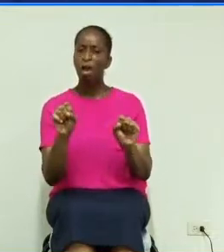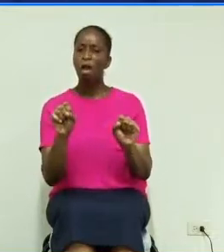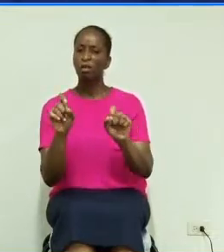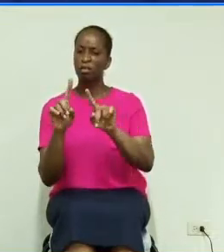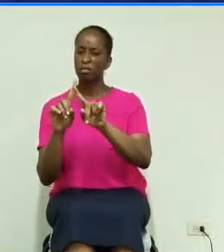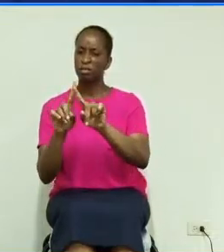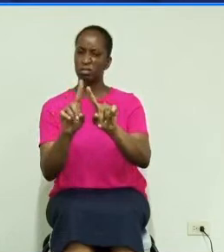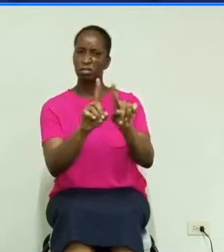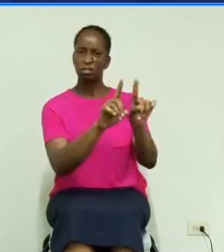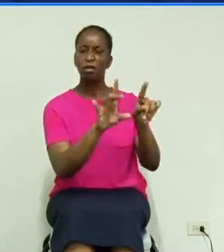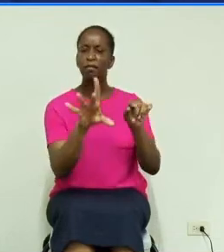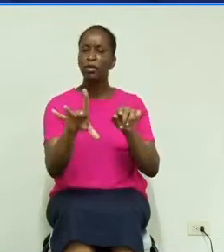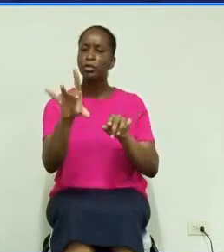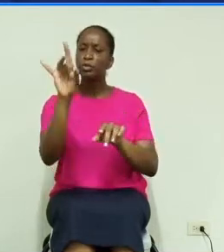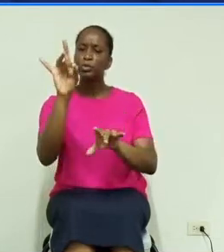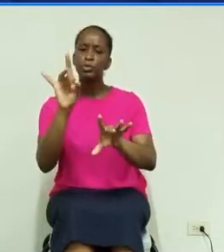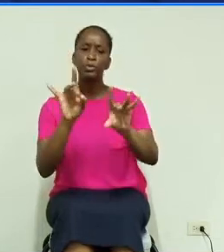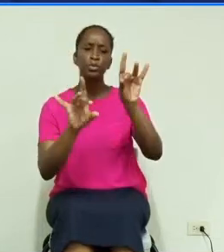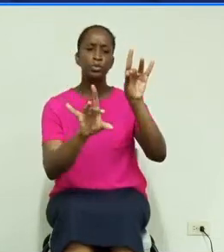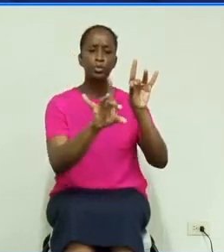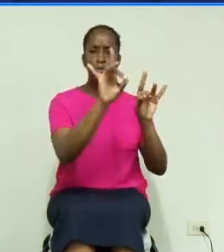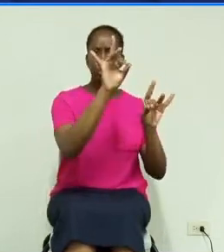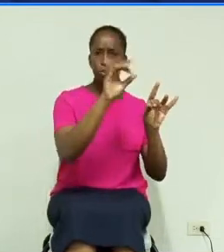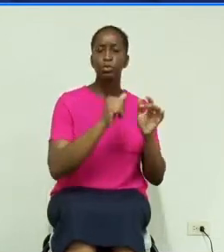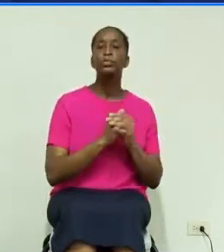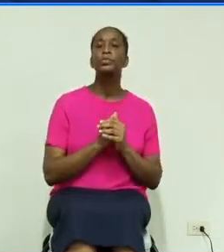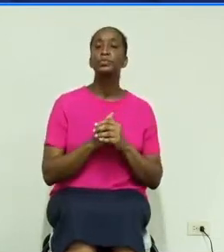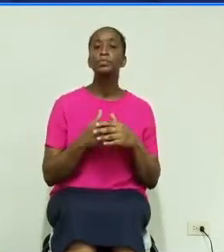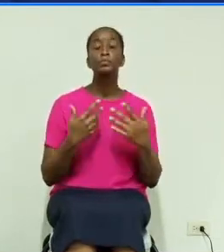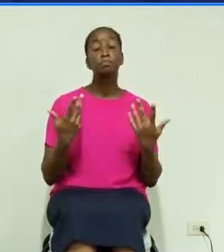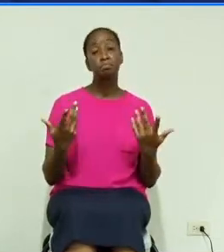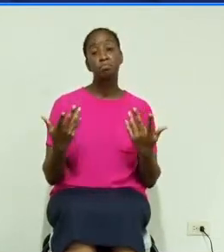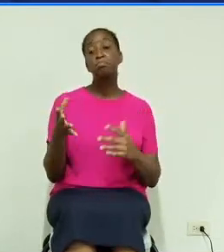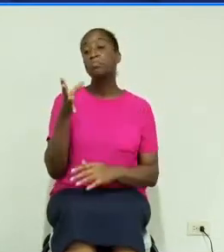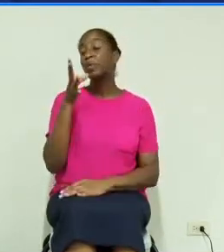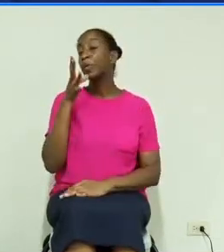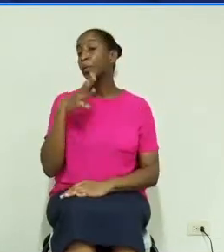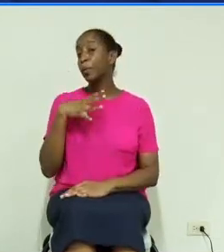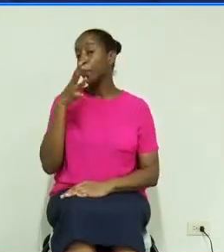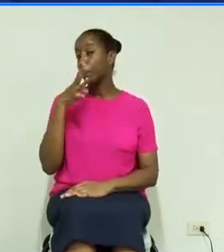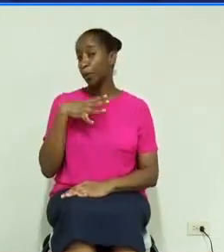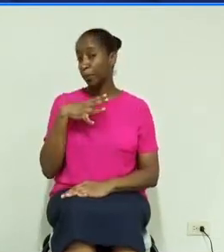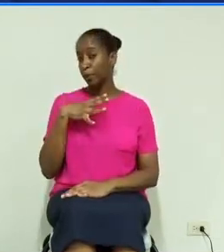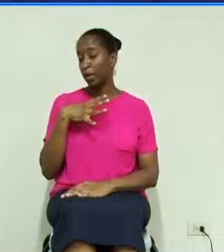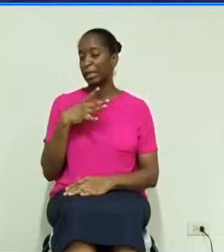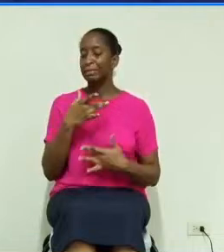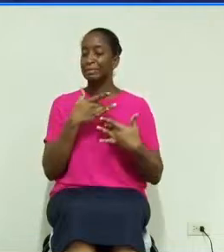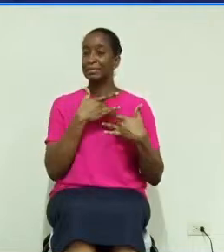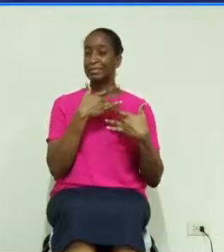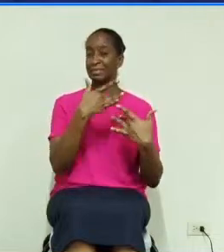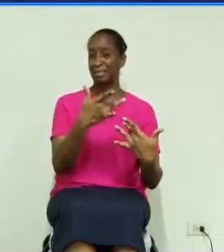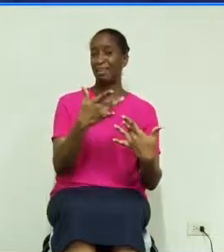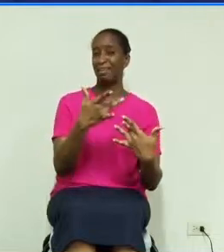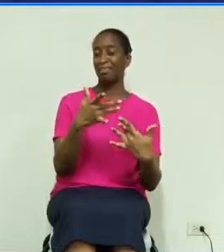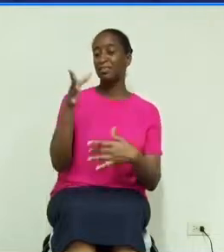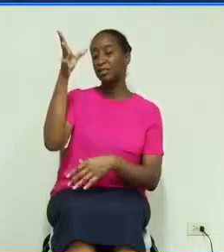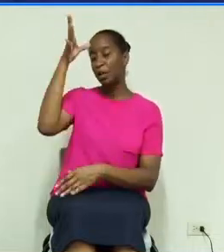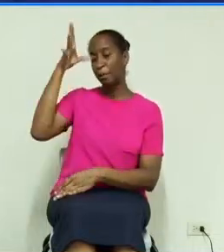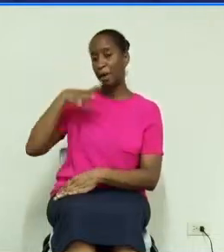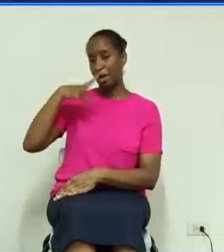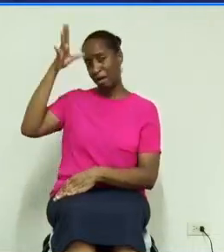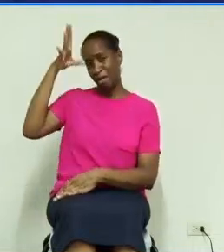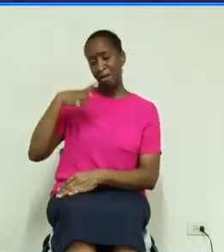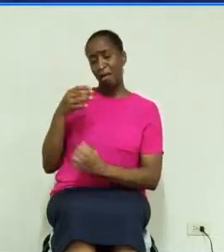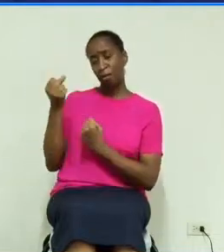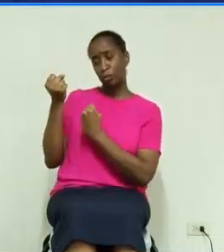traditionally women have been restricted to playing either very private roles or playing supportive roles. And I'm not saying that there's anything